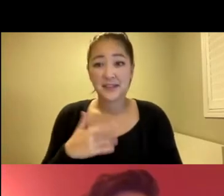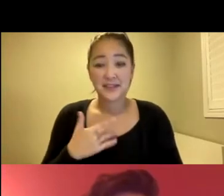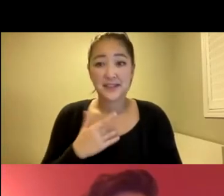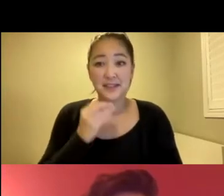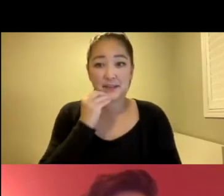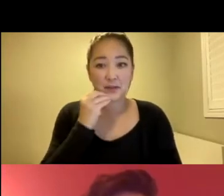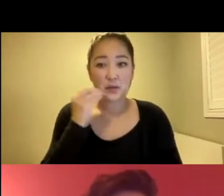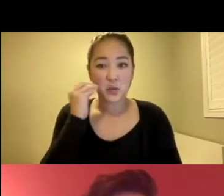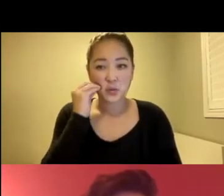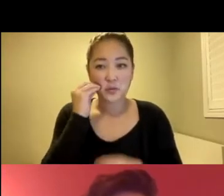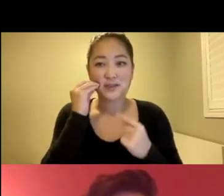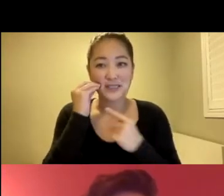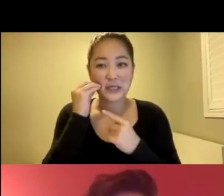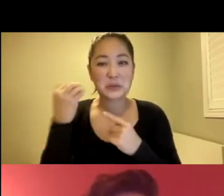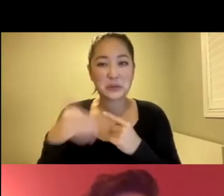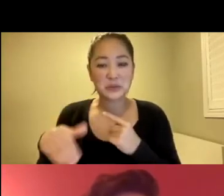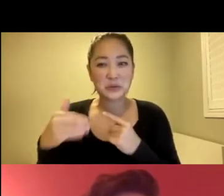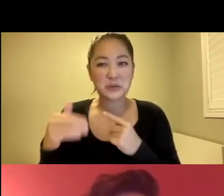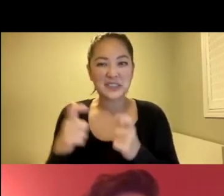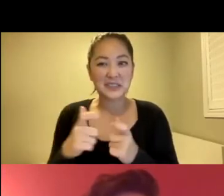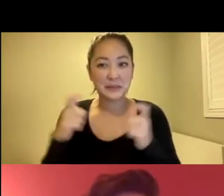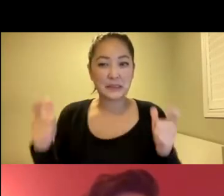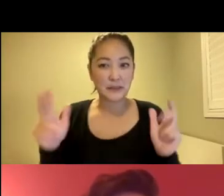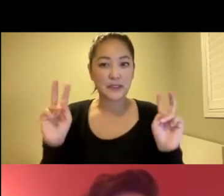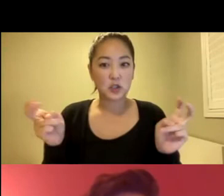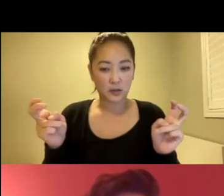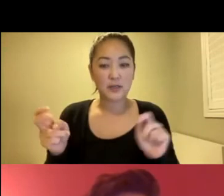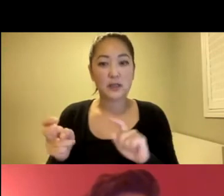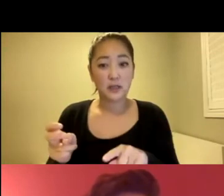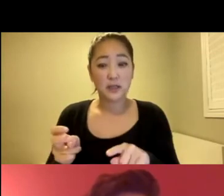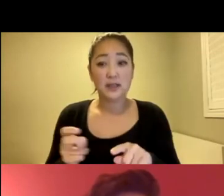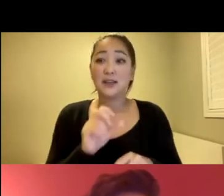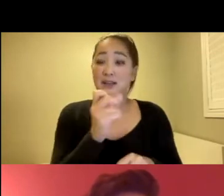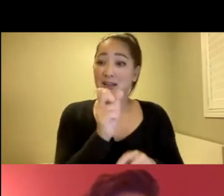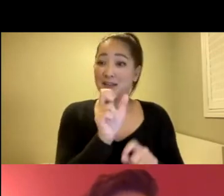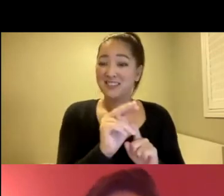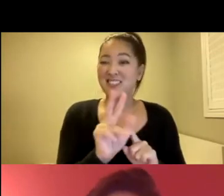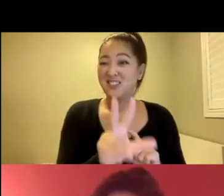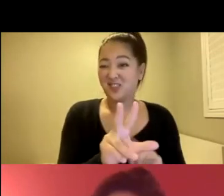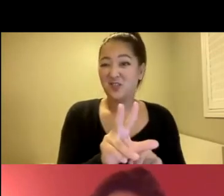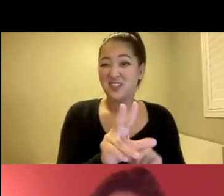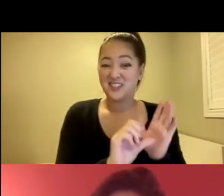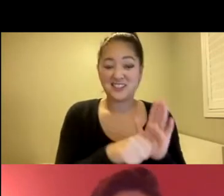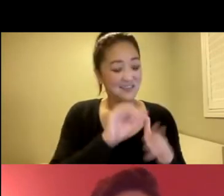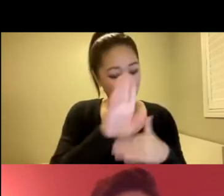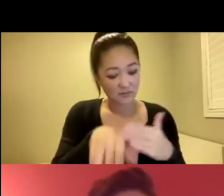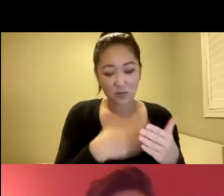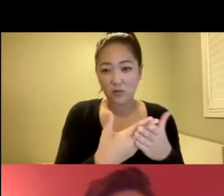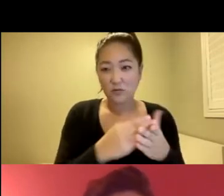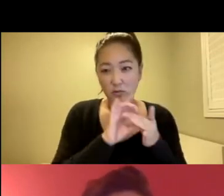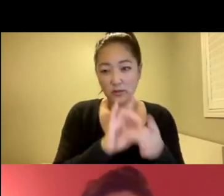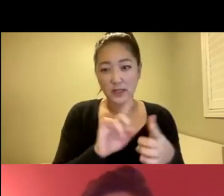topic. We dedicated all of season 3 to the feeling of home. And given the 4 characters that I described to